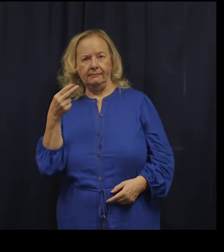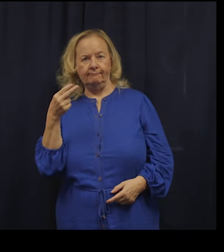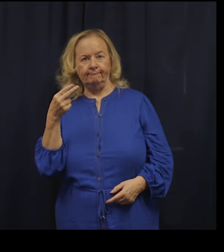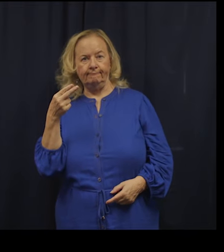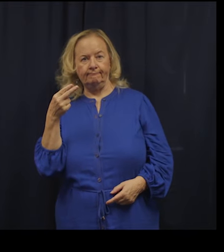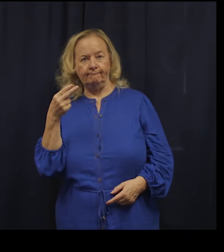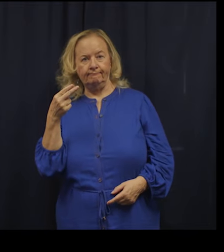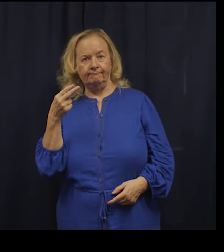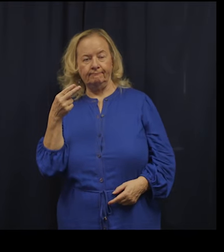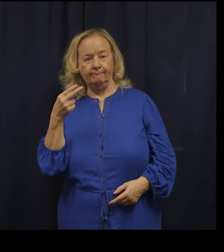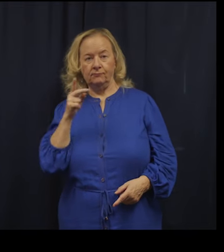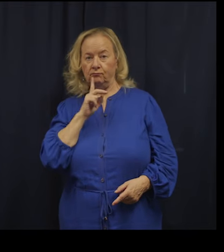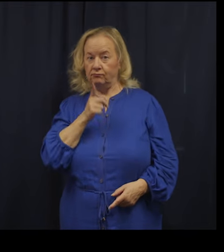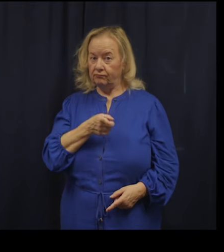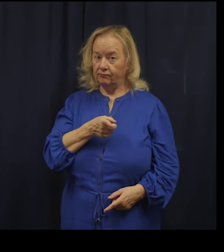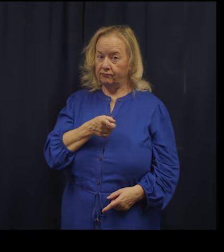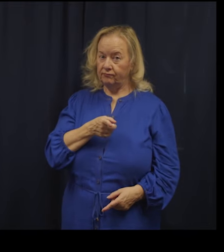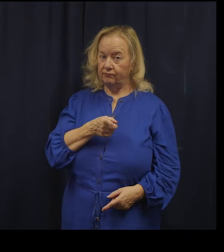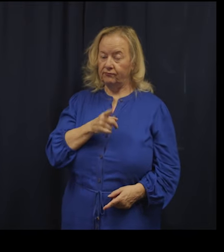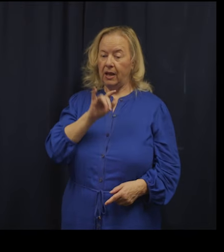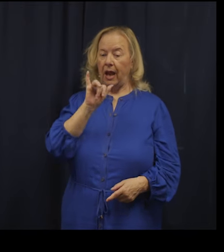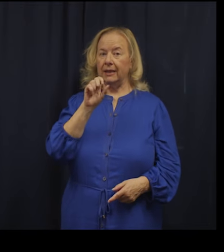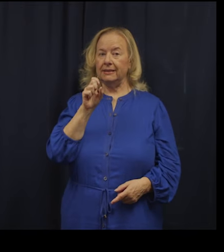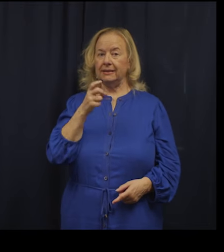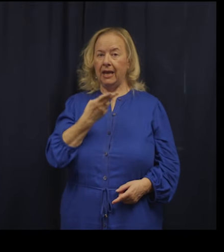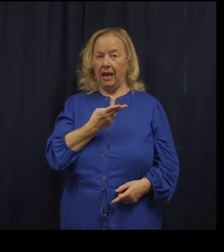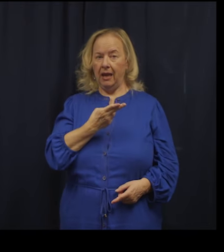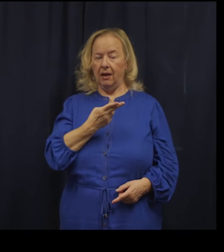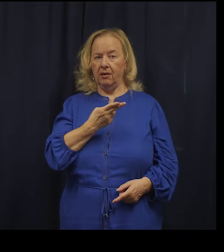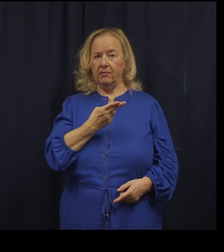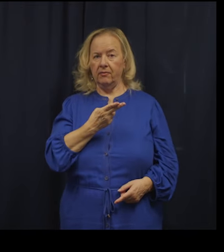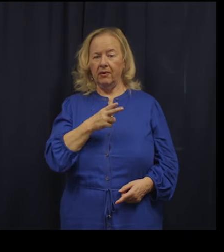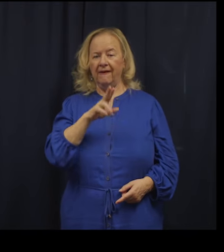Yud-Heh-Vav-Heh. Matter of fact, let's look at Isaiah